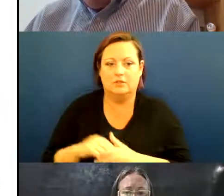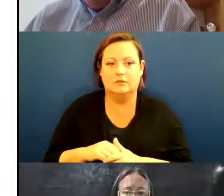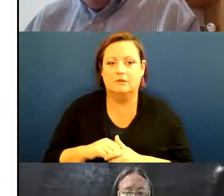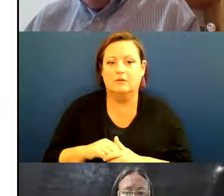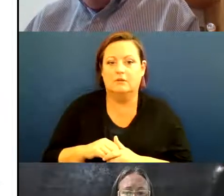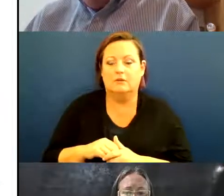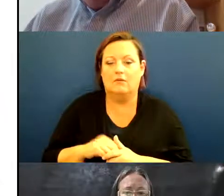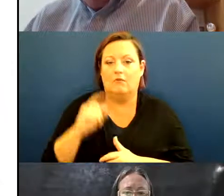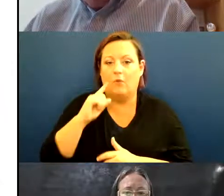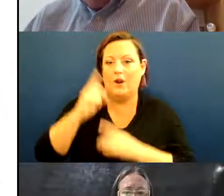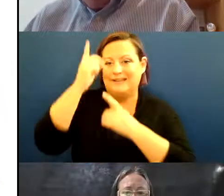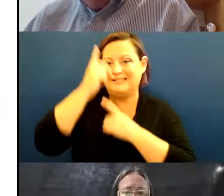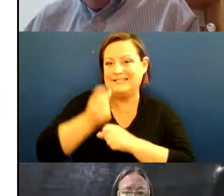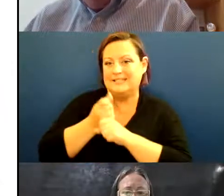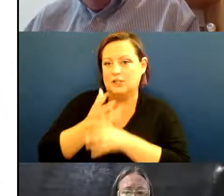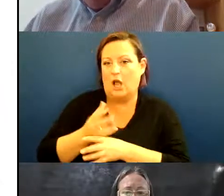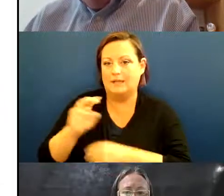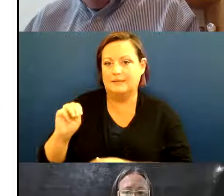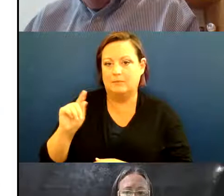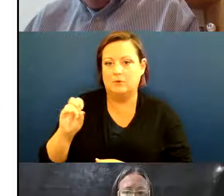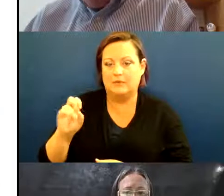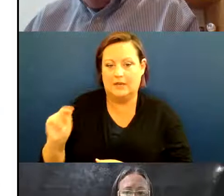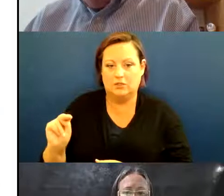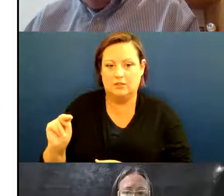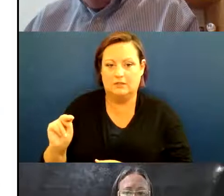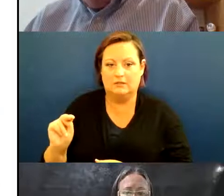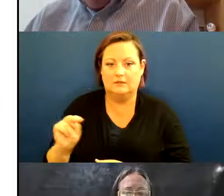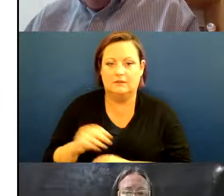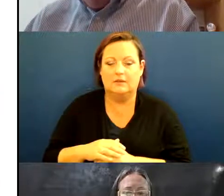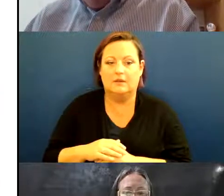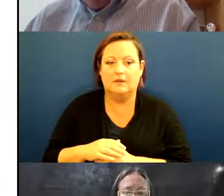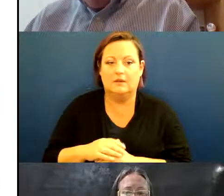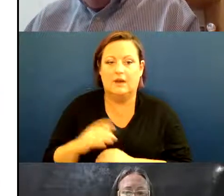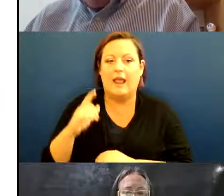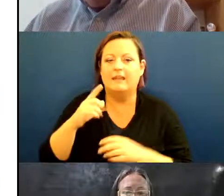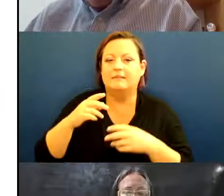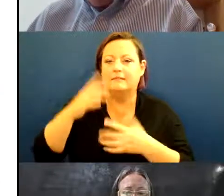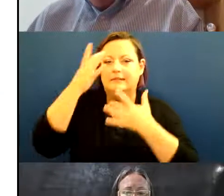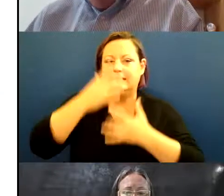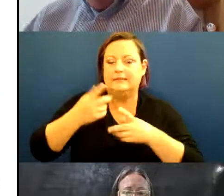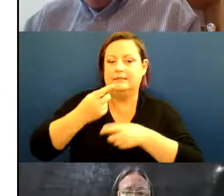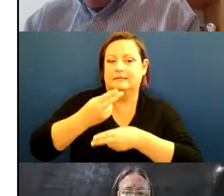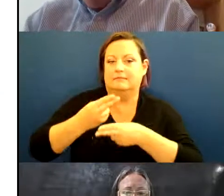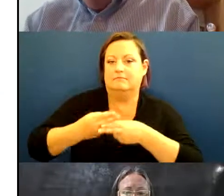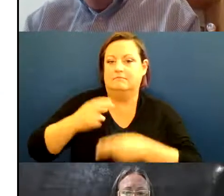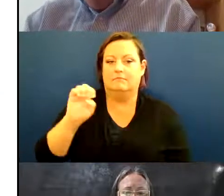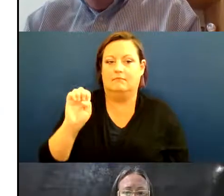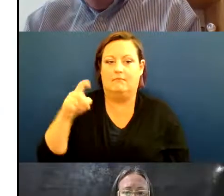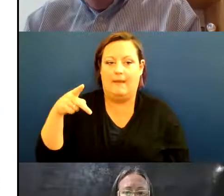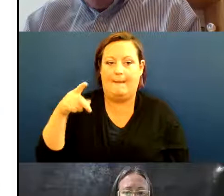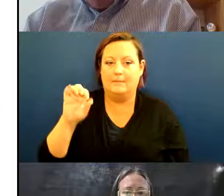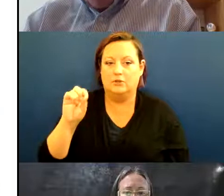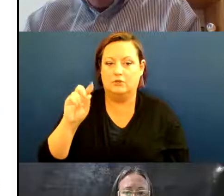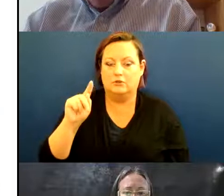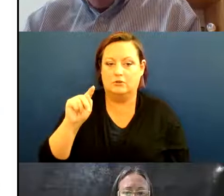disease-causing mutations in keratin and a disease called epidermolytic hyperkeratosis. And I'll show you